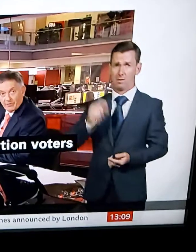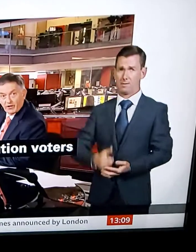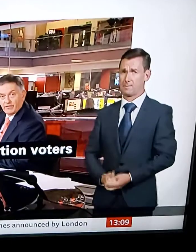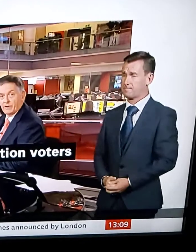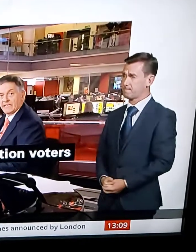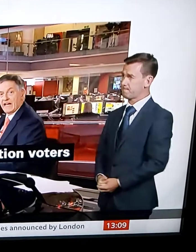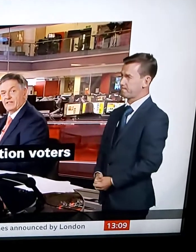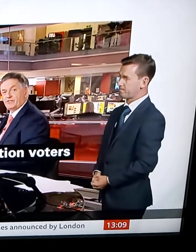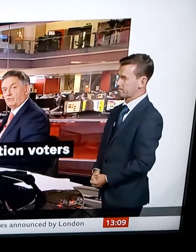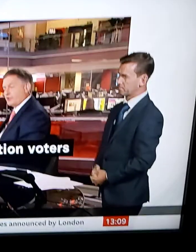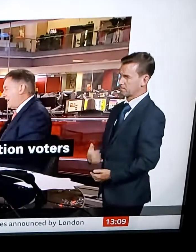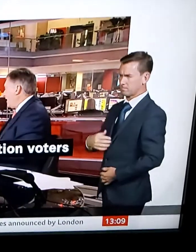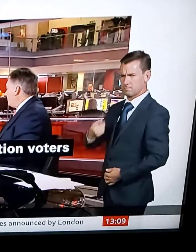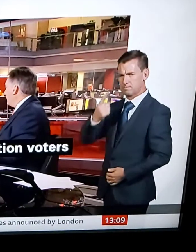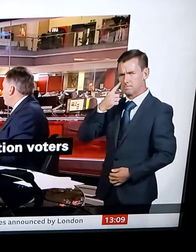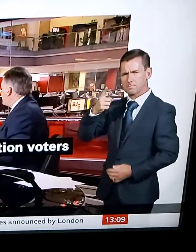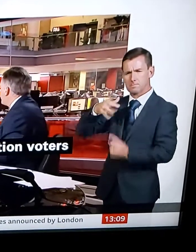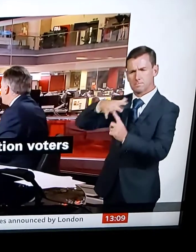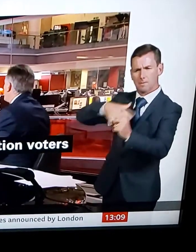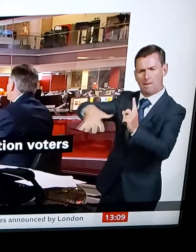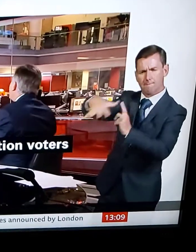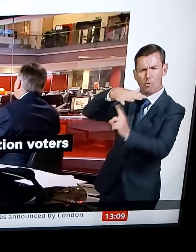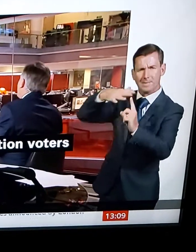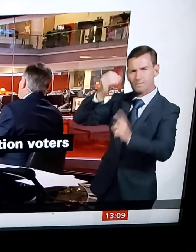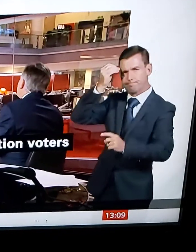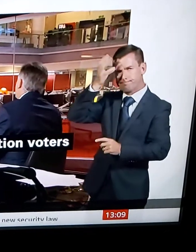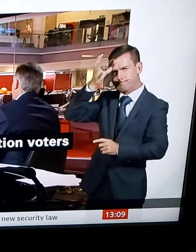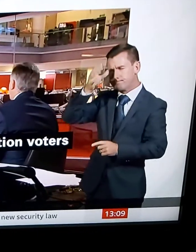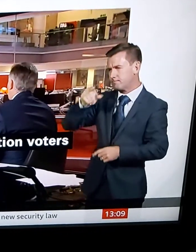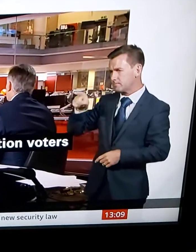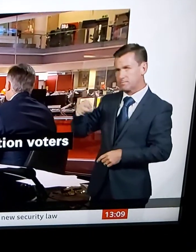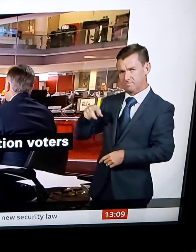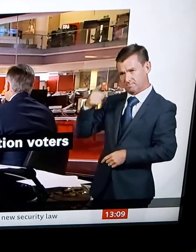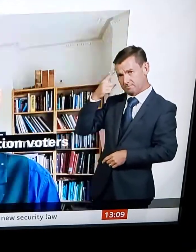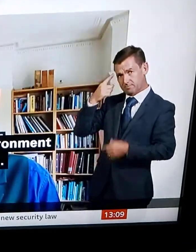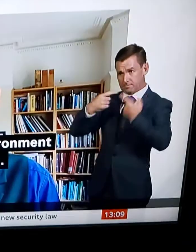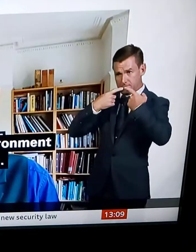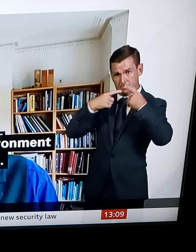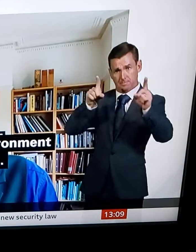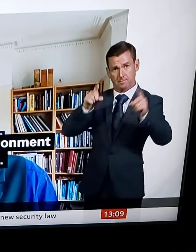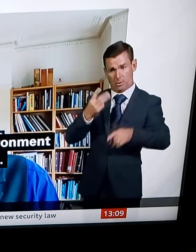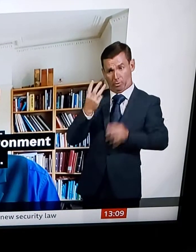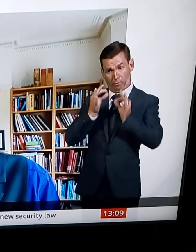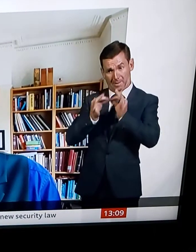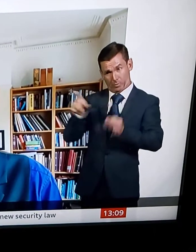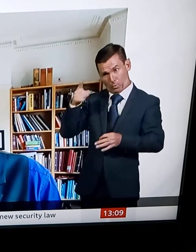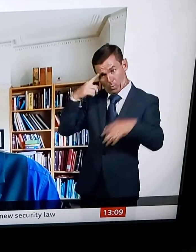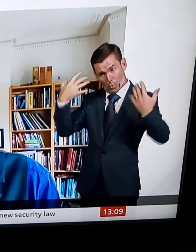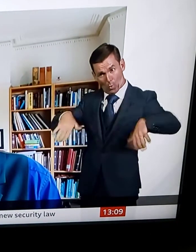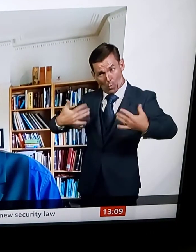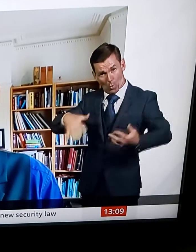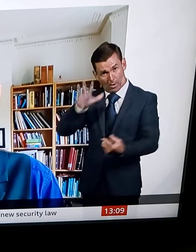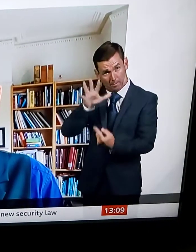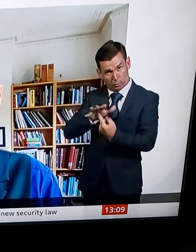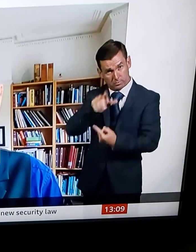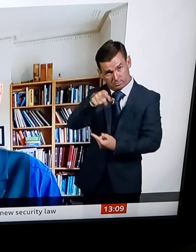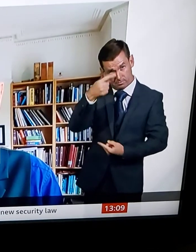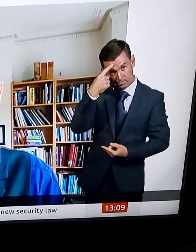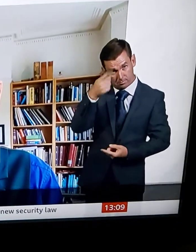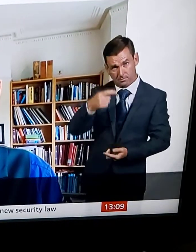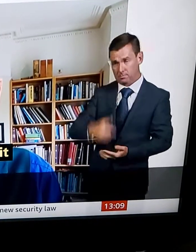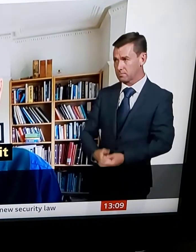Johnny Depp, arriving in rural hospital, he's brought this case to clear his name of an allegation that he is a wife